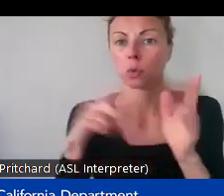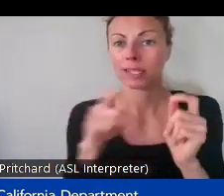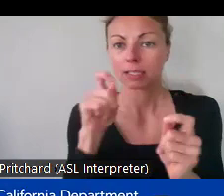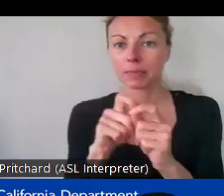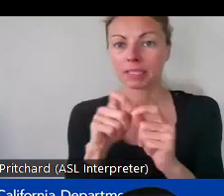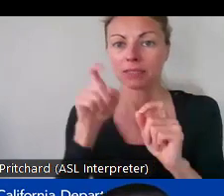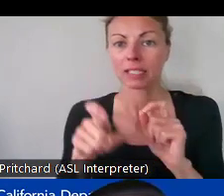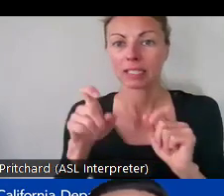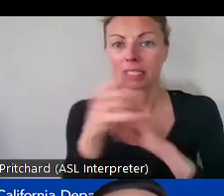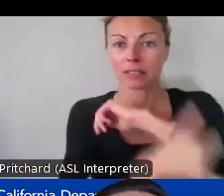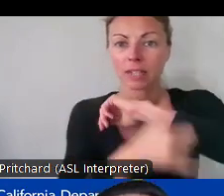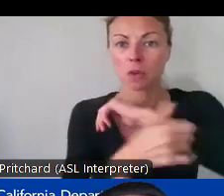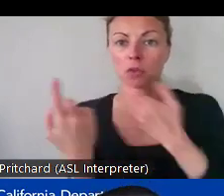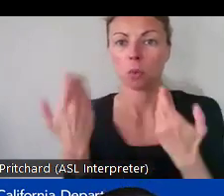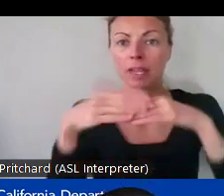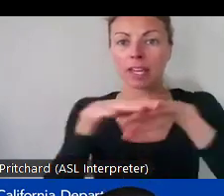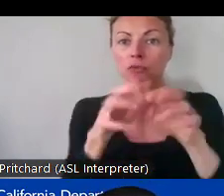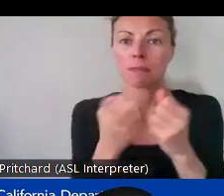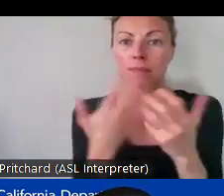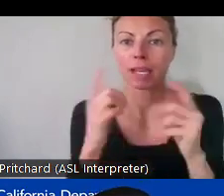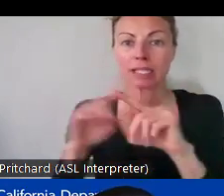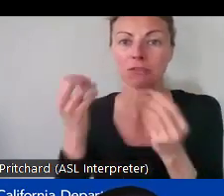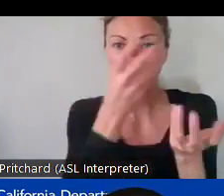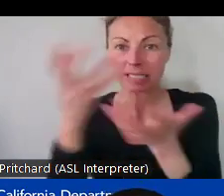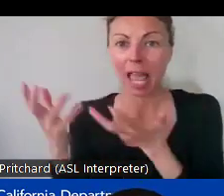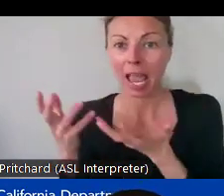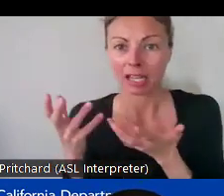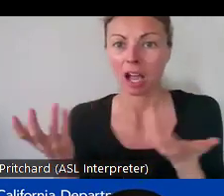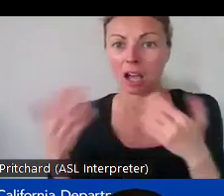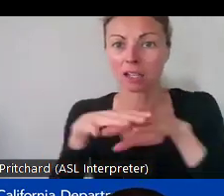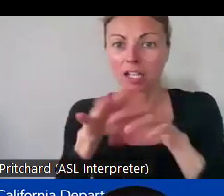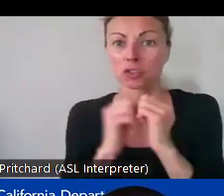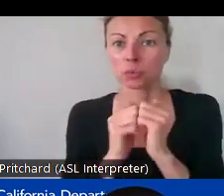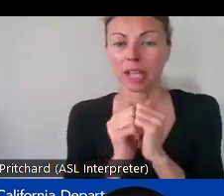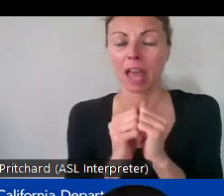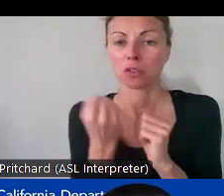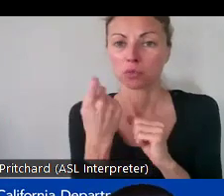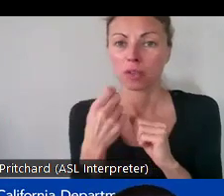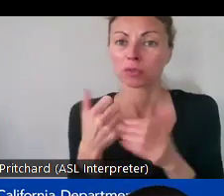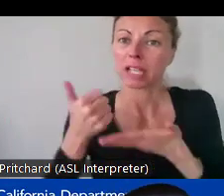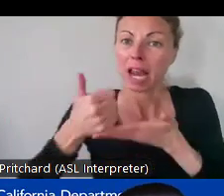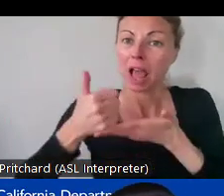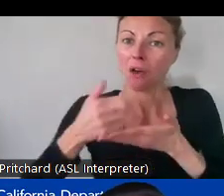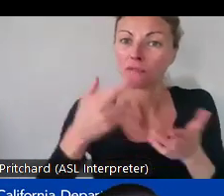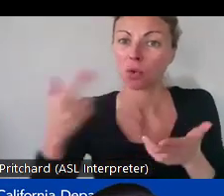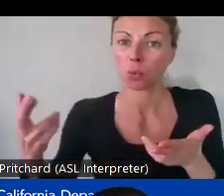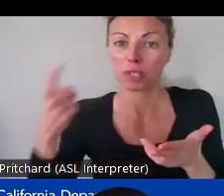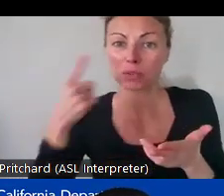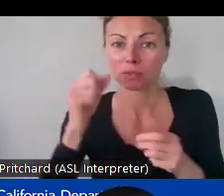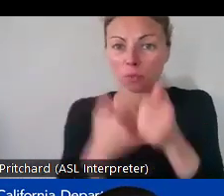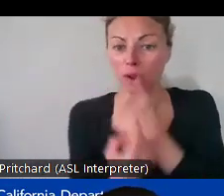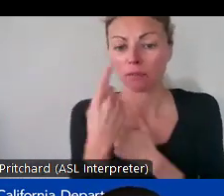integrated many data sets to understand those needs, and we think this can be really helpful resource to everyone, to the AAAs in